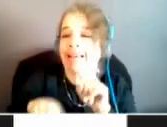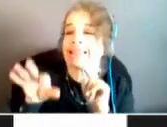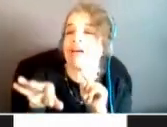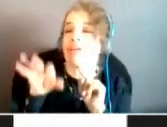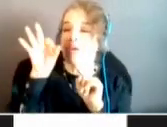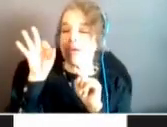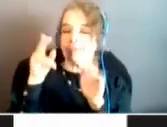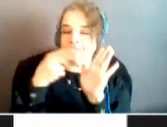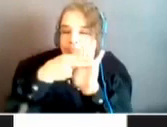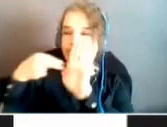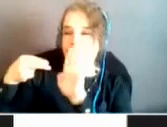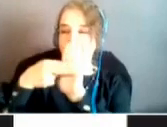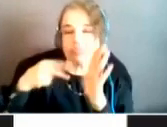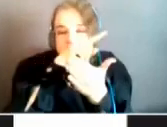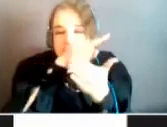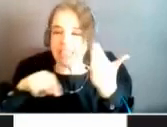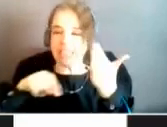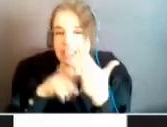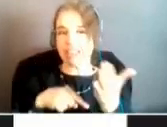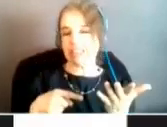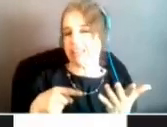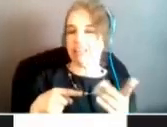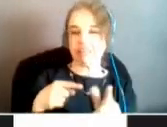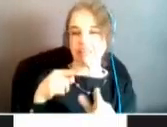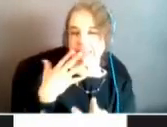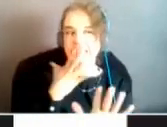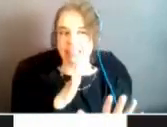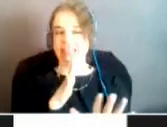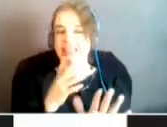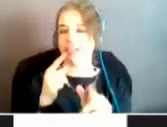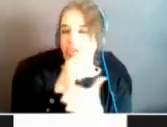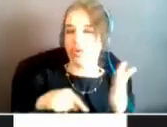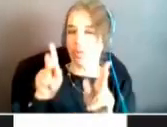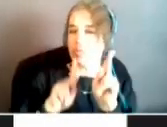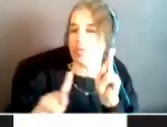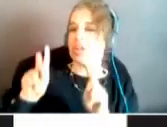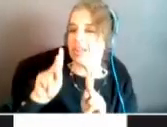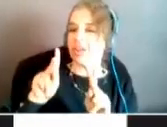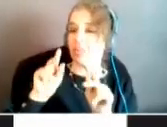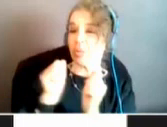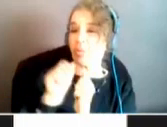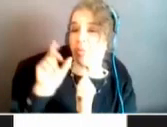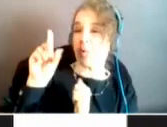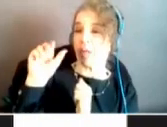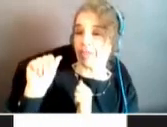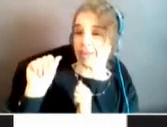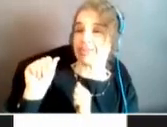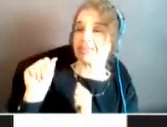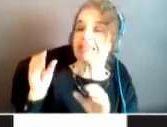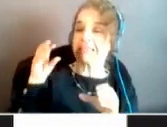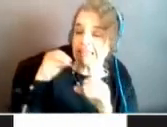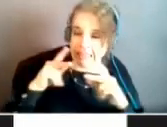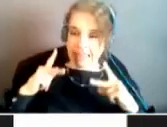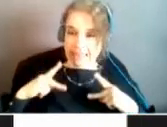as stereotyping, prejudice, discrimination, and social oppression toward people with disabilities, including